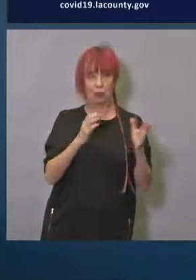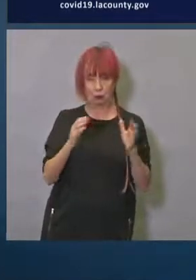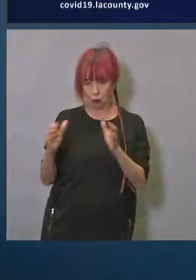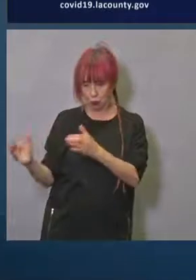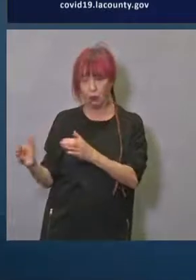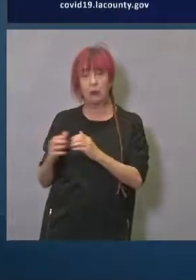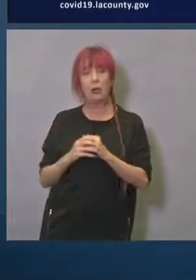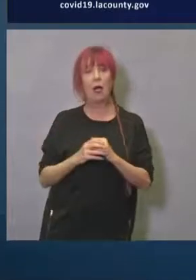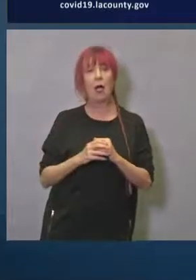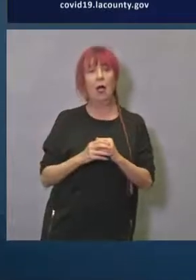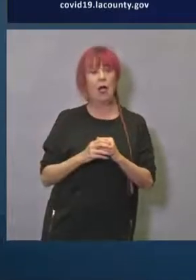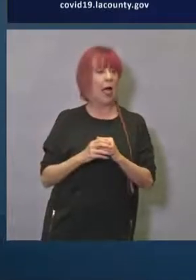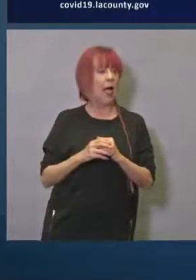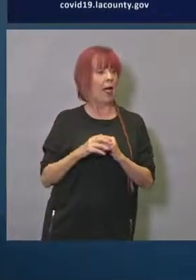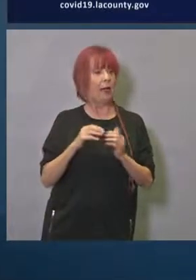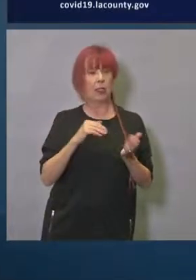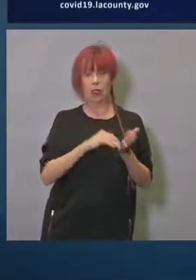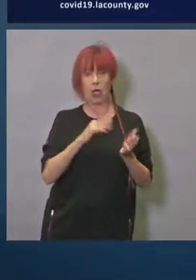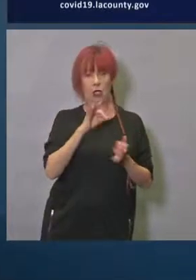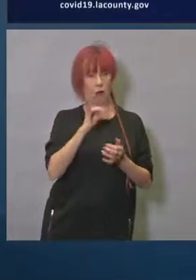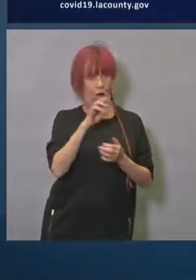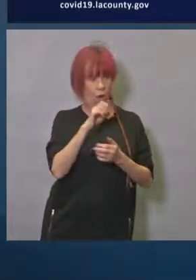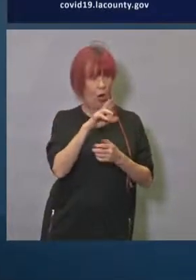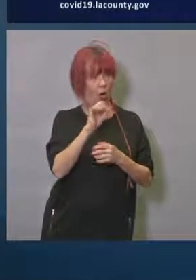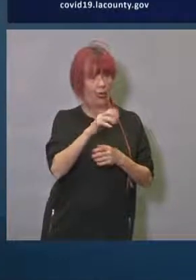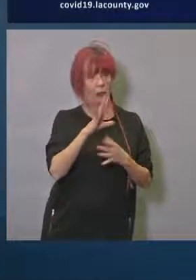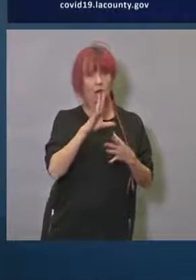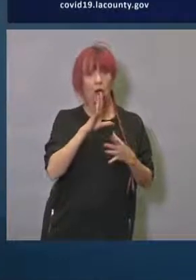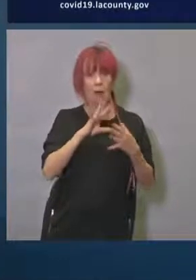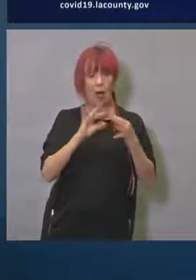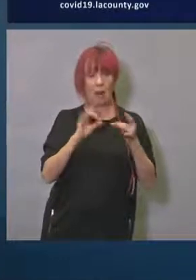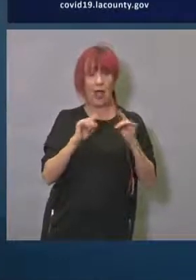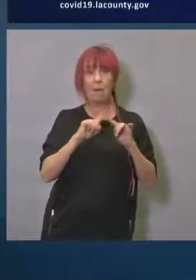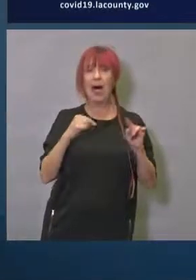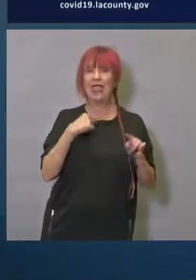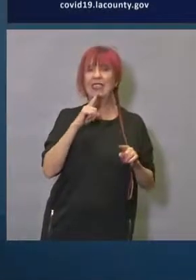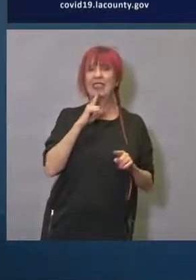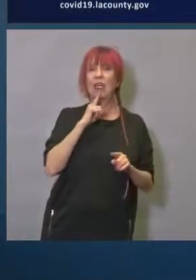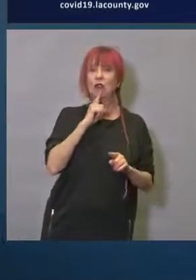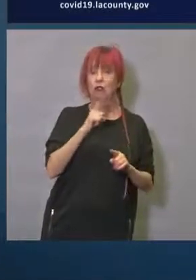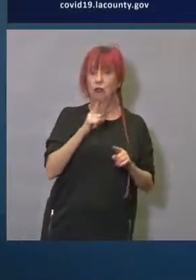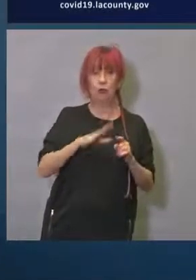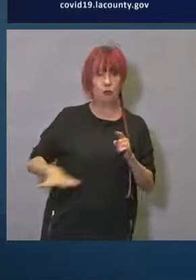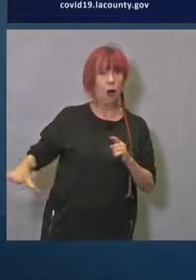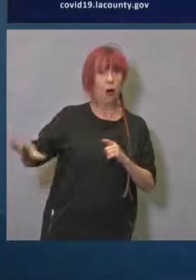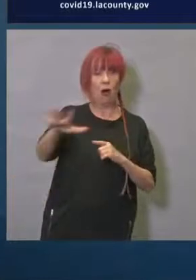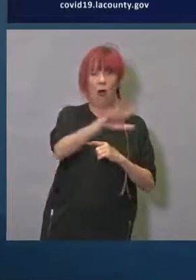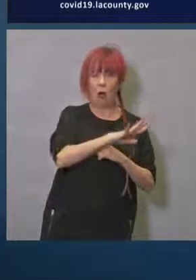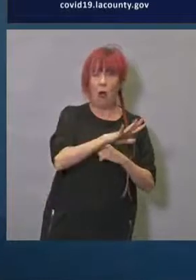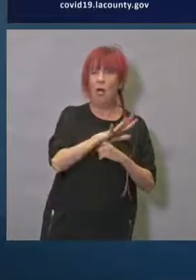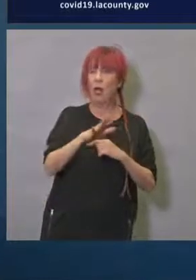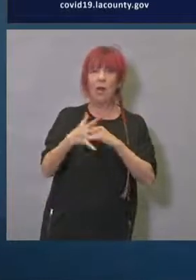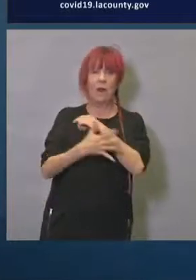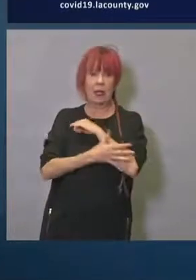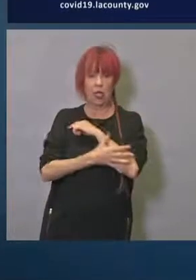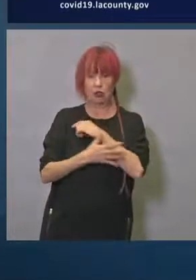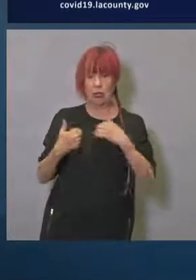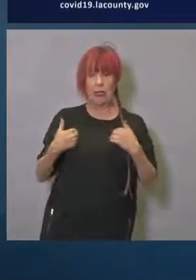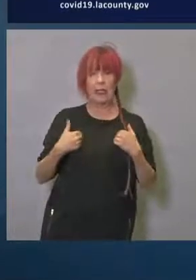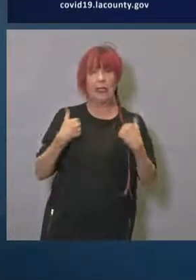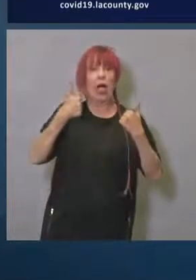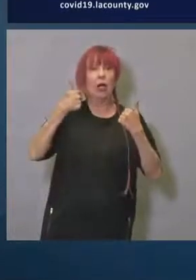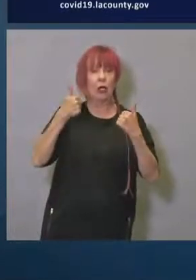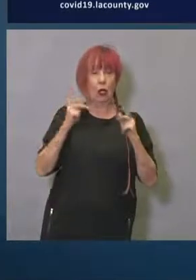comment on that specifically, but it certainly is true. And I know the same thing is true across many other jurisdictions across the country, that it's those younger patients that